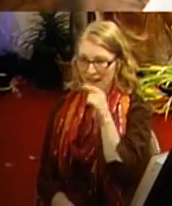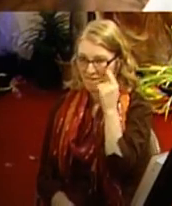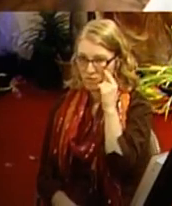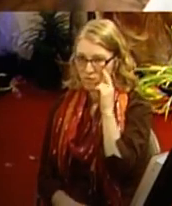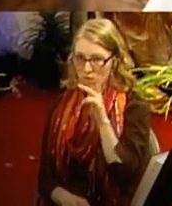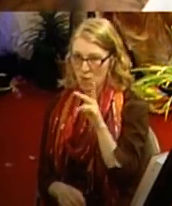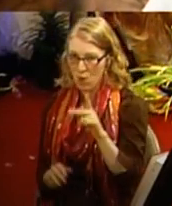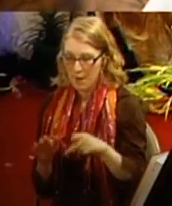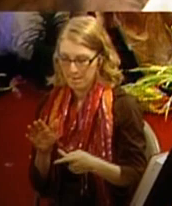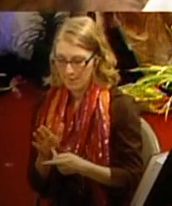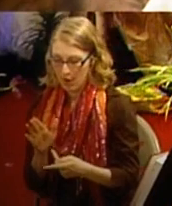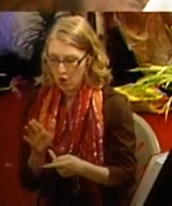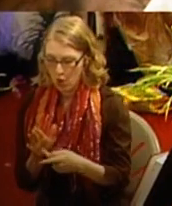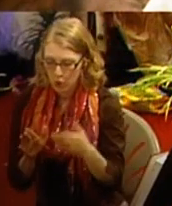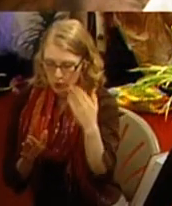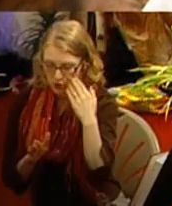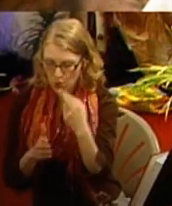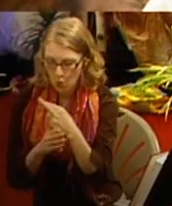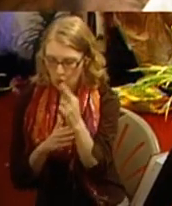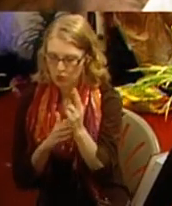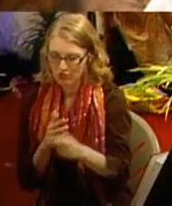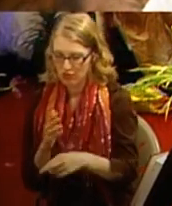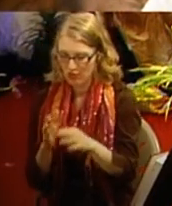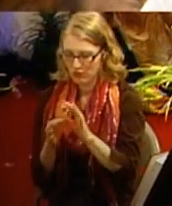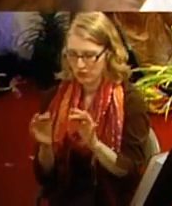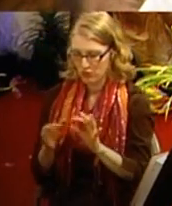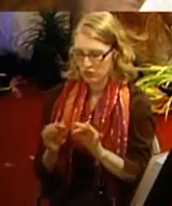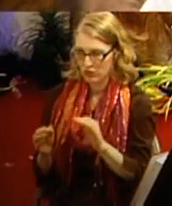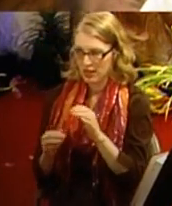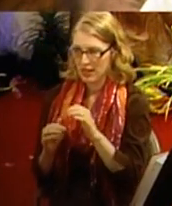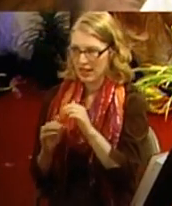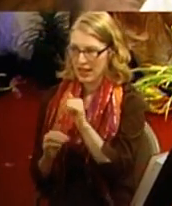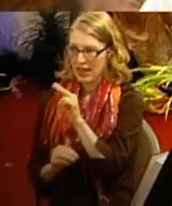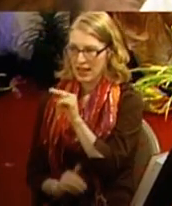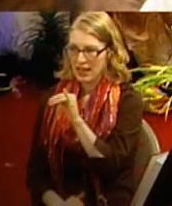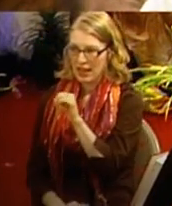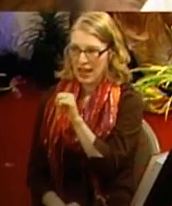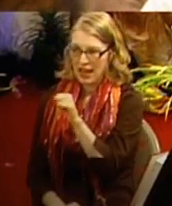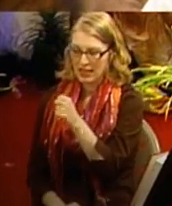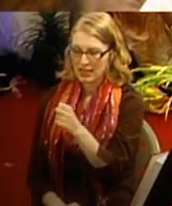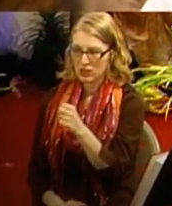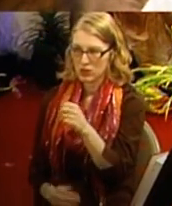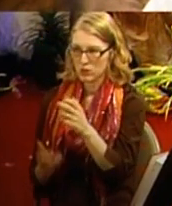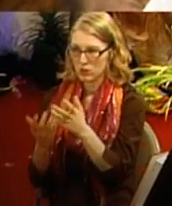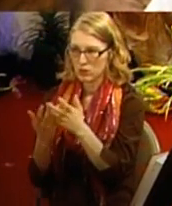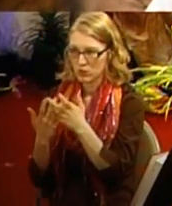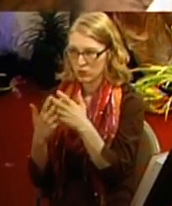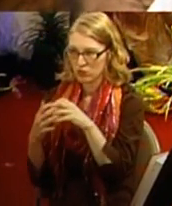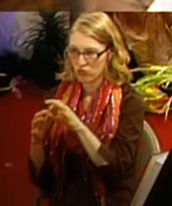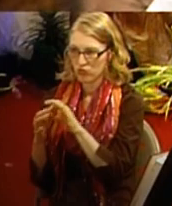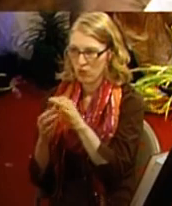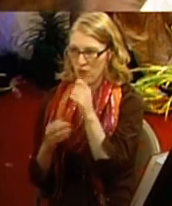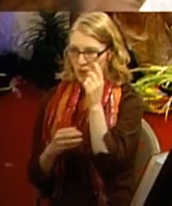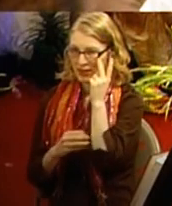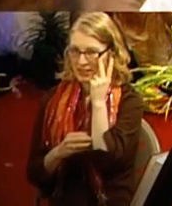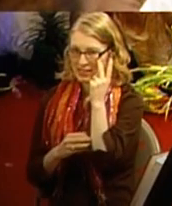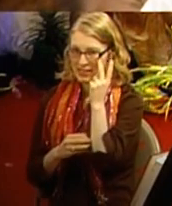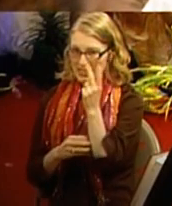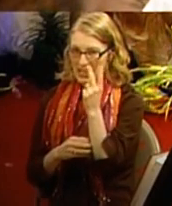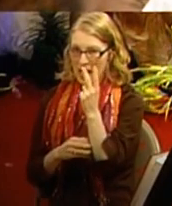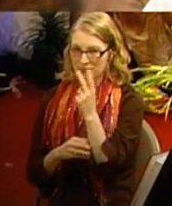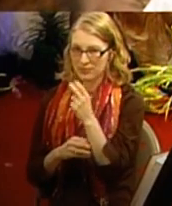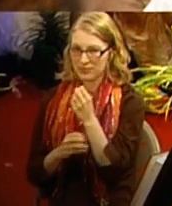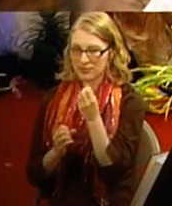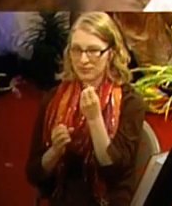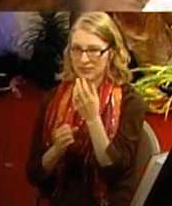Apostle Paul. We know the outcome of that story, how Ananias restored his sight, and how many centuries later, Hank